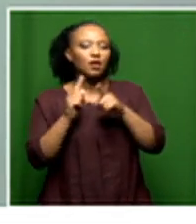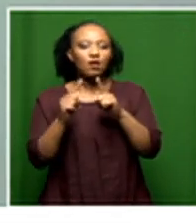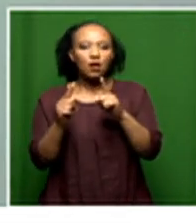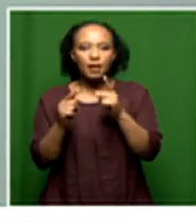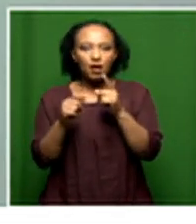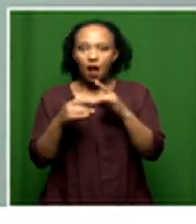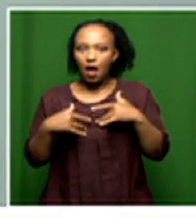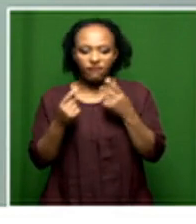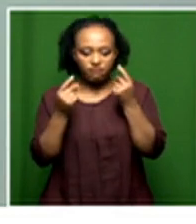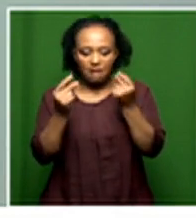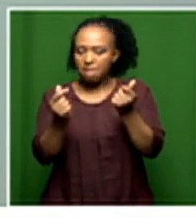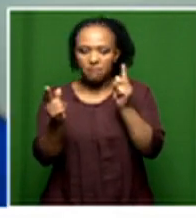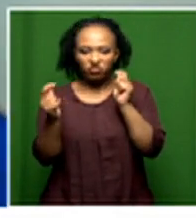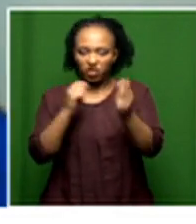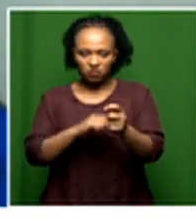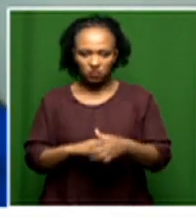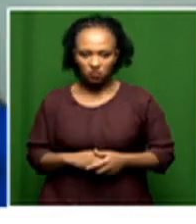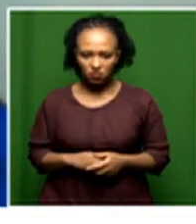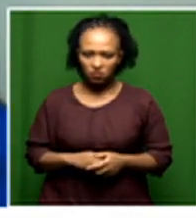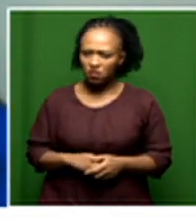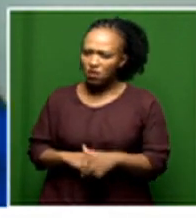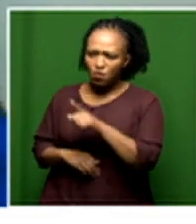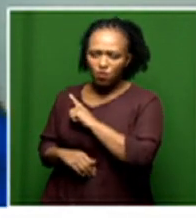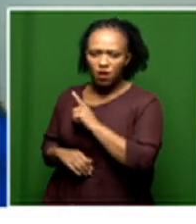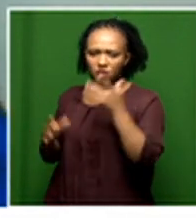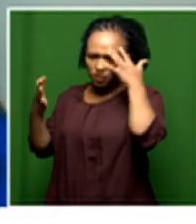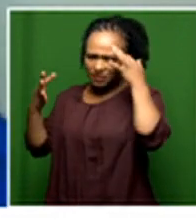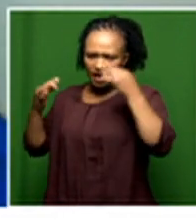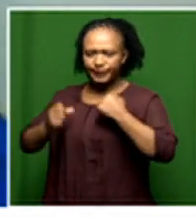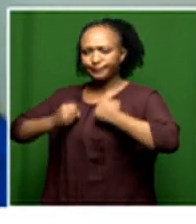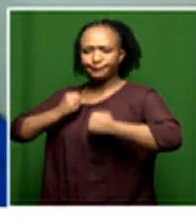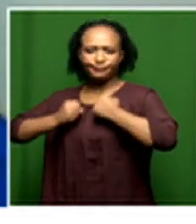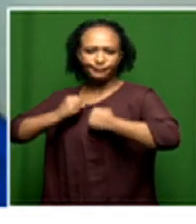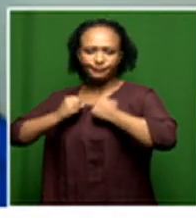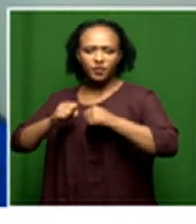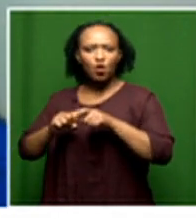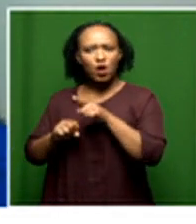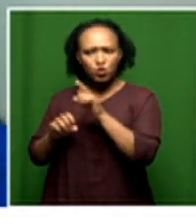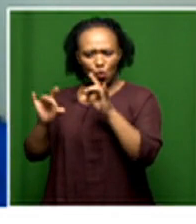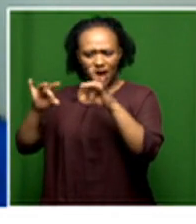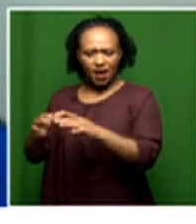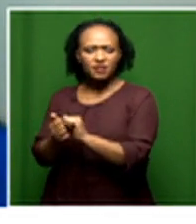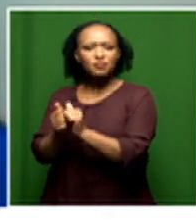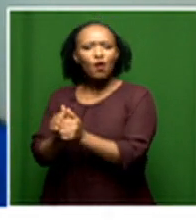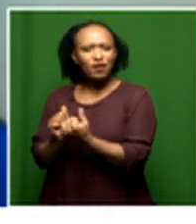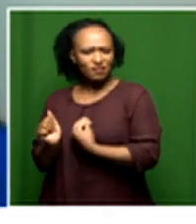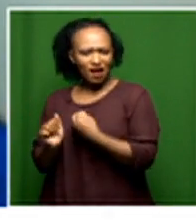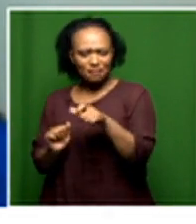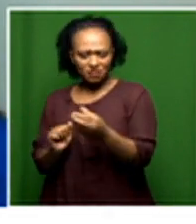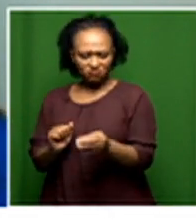an instant. Why did you decide to begin running when you admittedly hated sport as a young person?